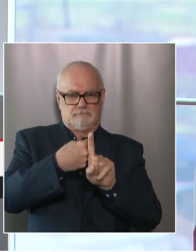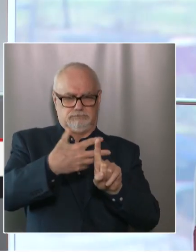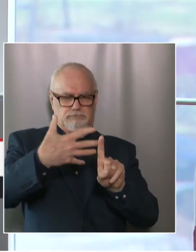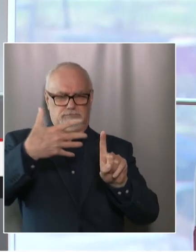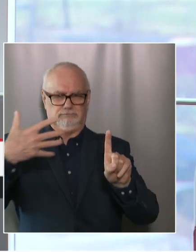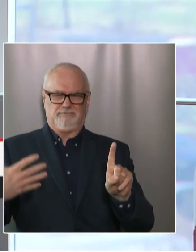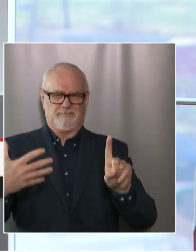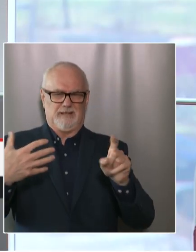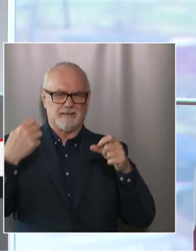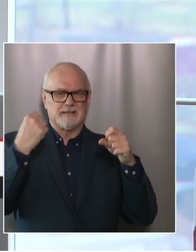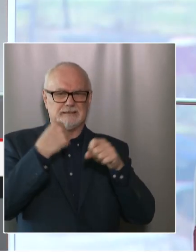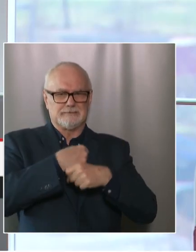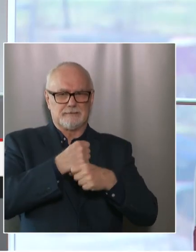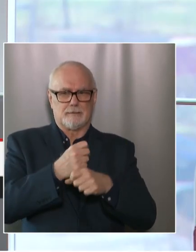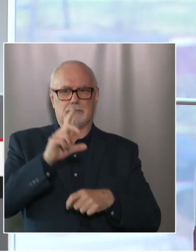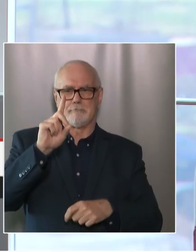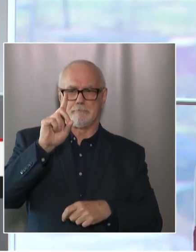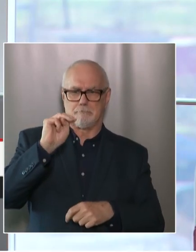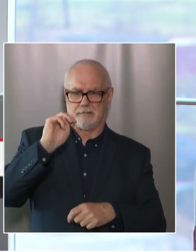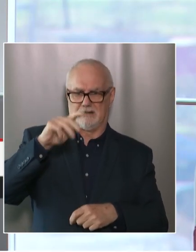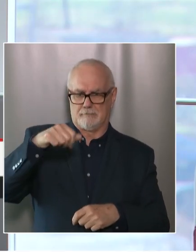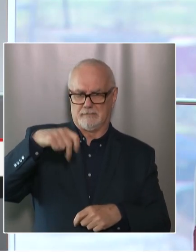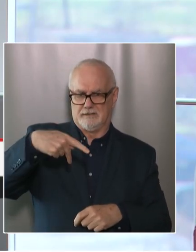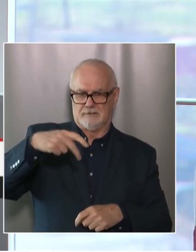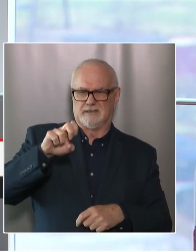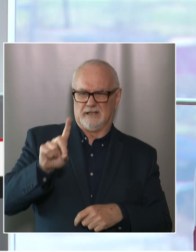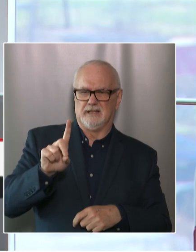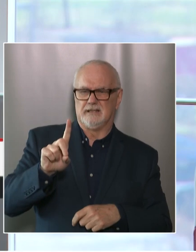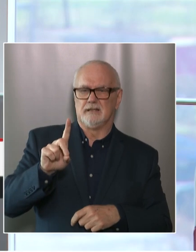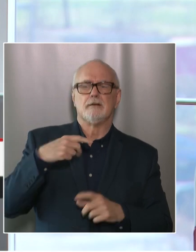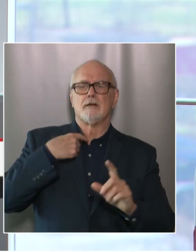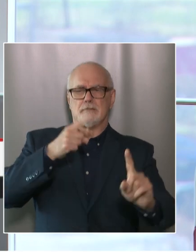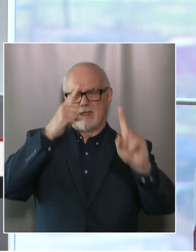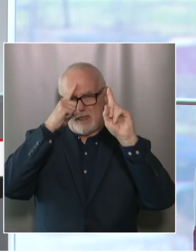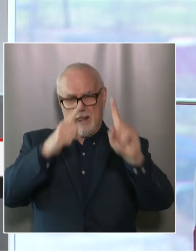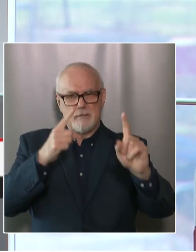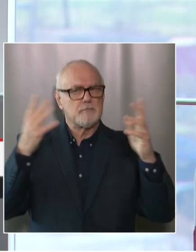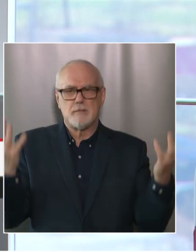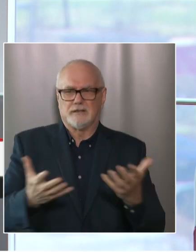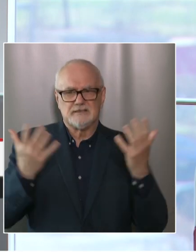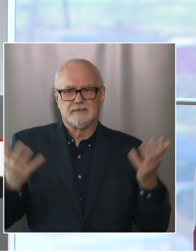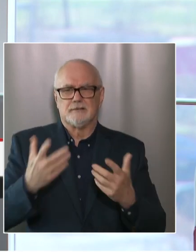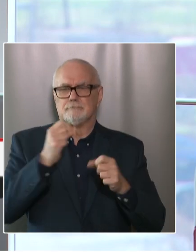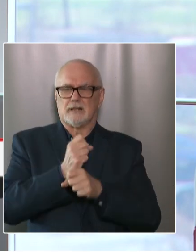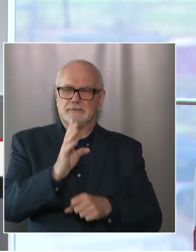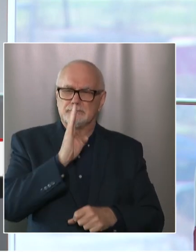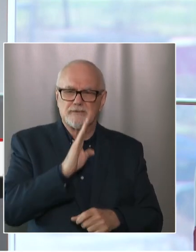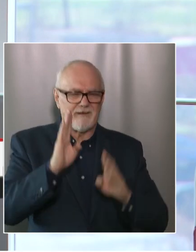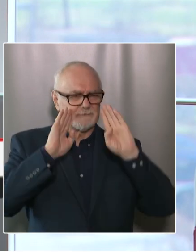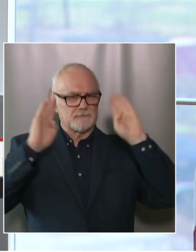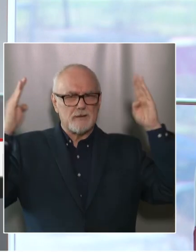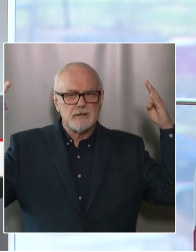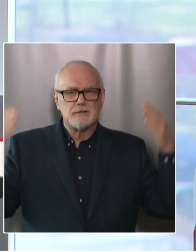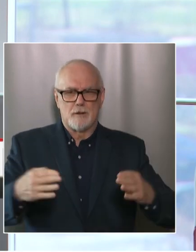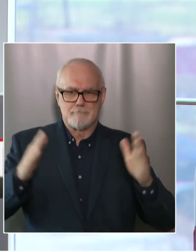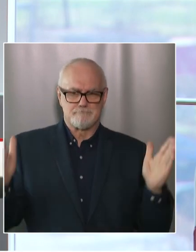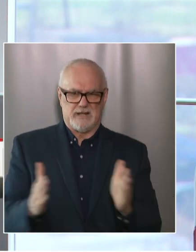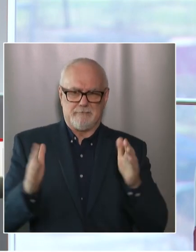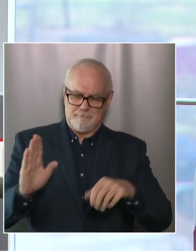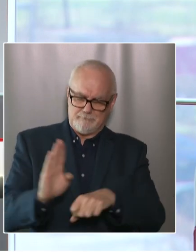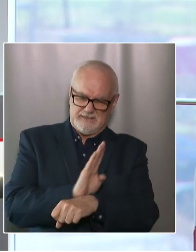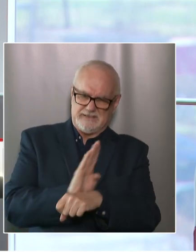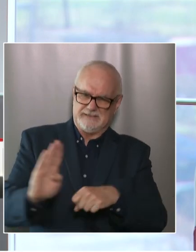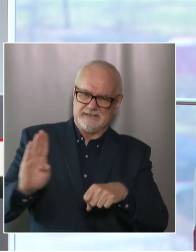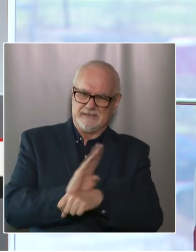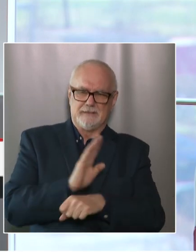deliver results, and to finish strong for DC residents and businesses. And that is what we are focused on this year. Again,